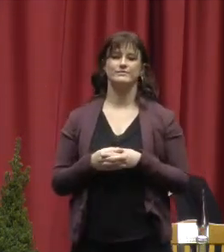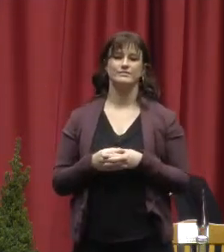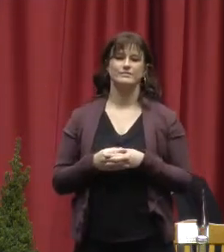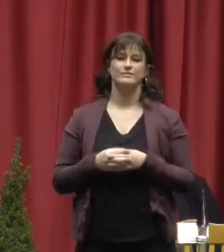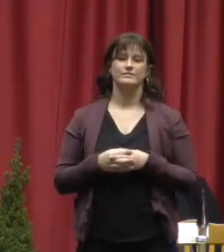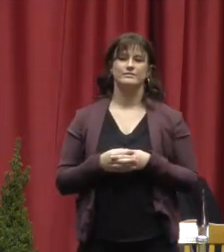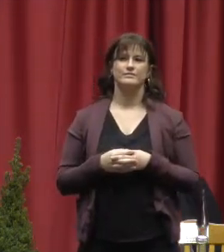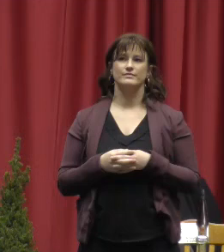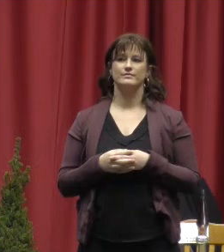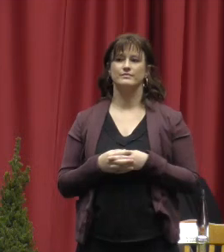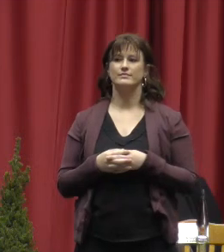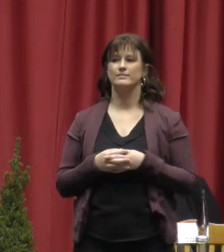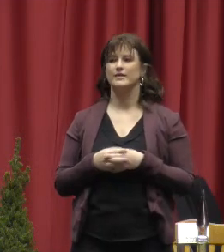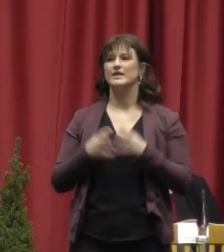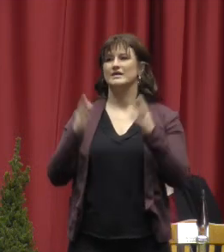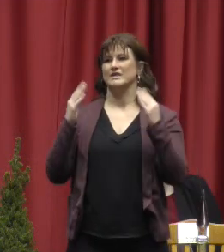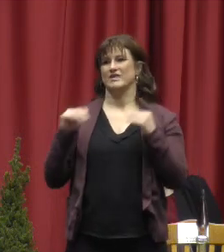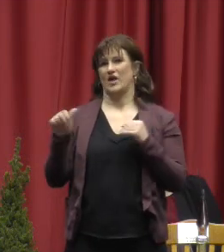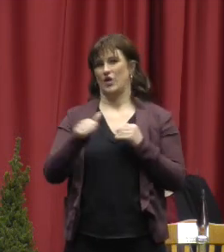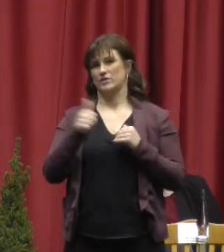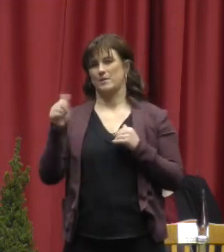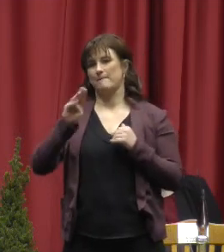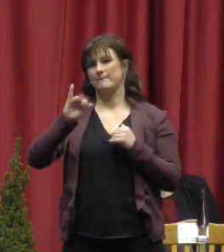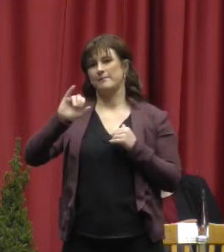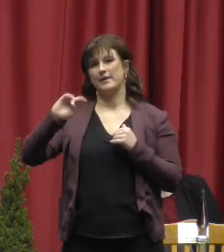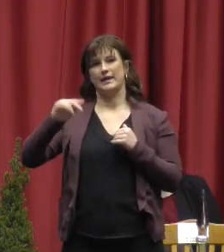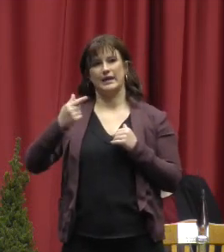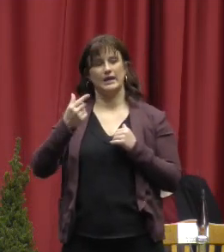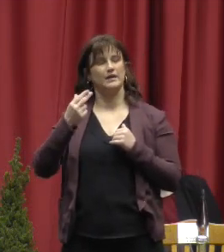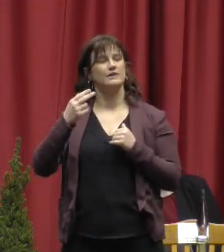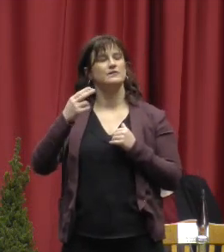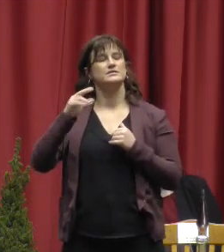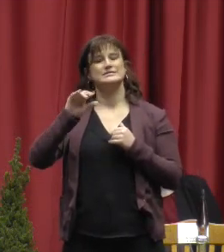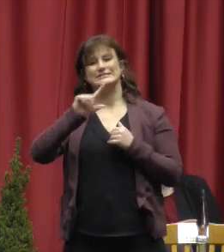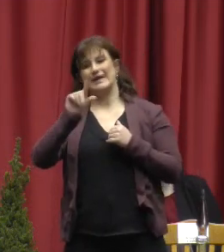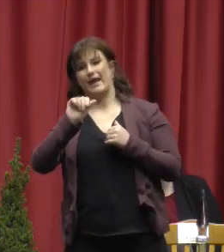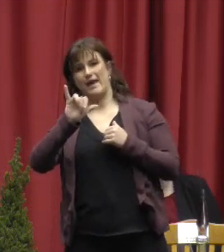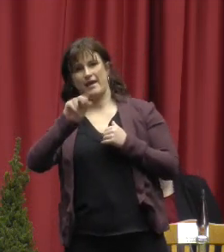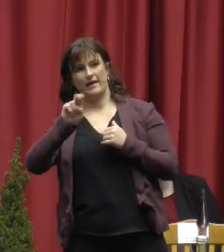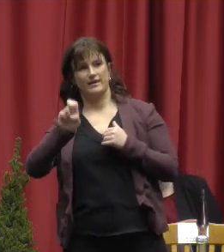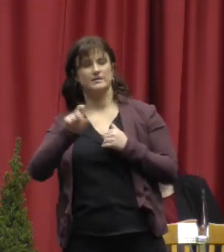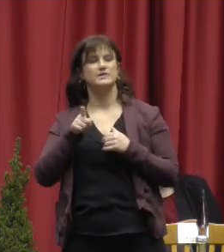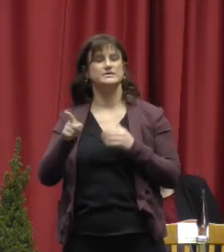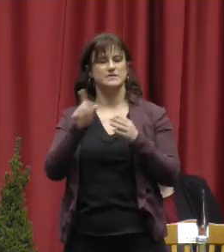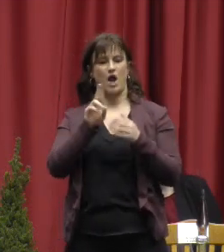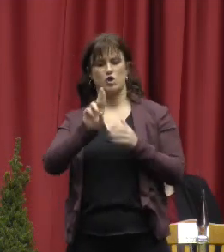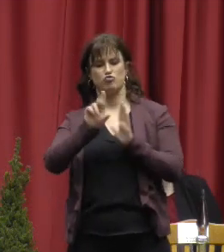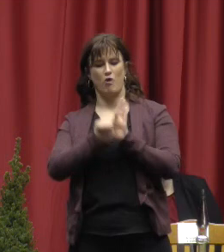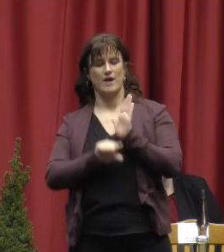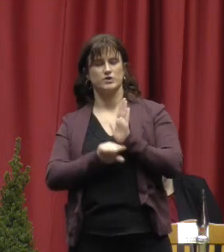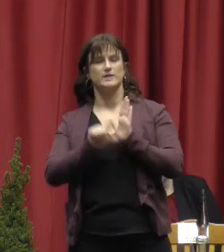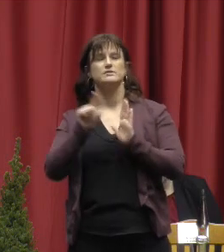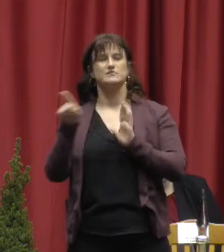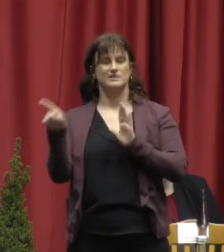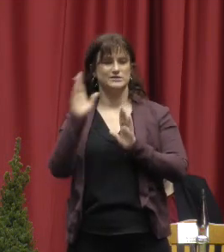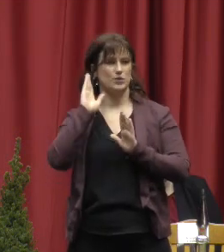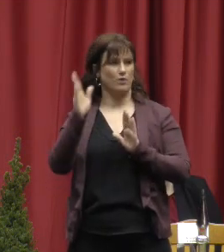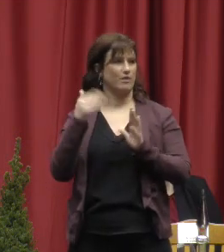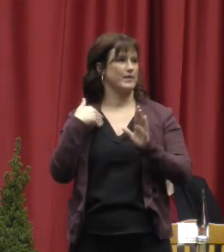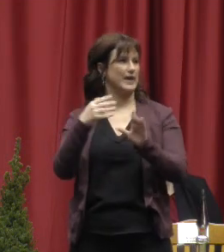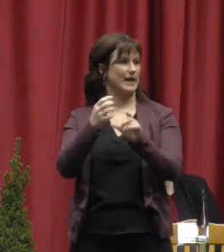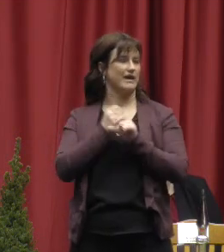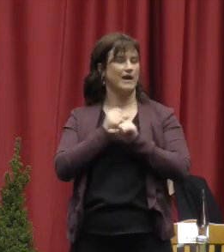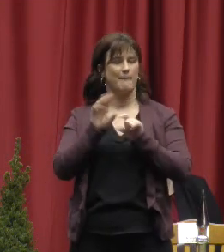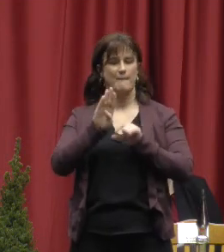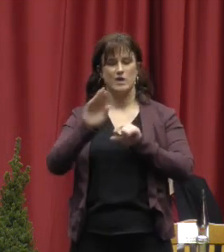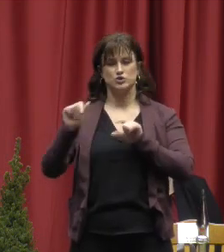And Mingyan Zhang is our undergraduate processional banner carrier and has earned a Bachelor of Business Administration degree.